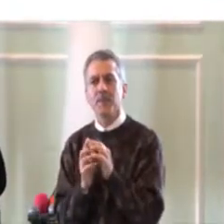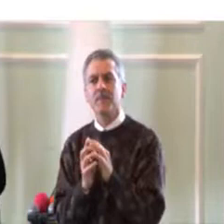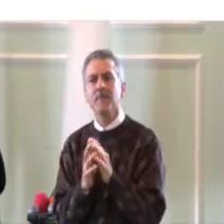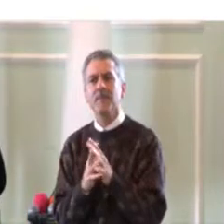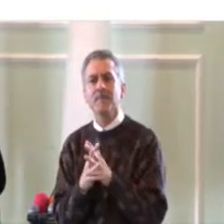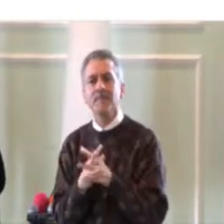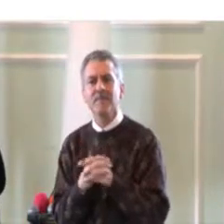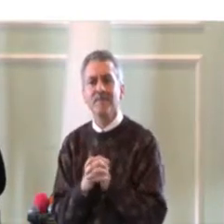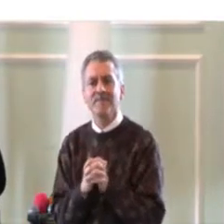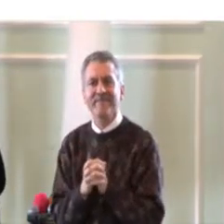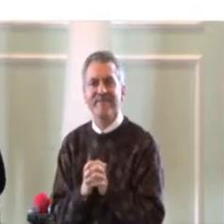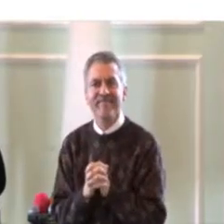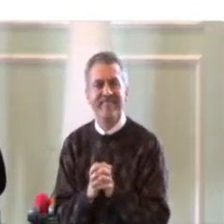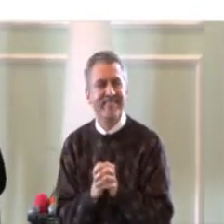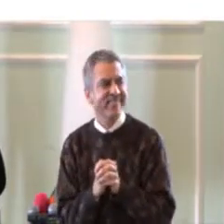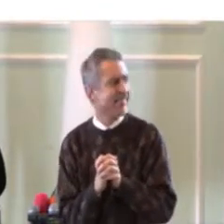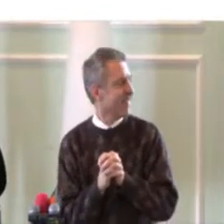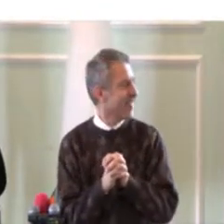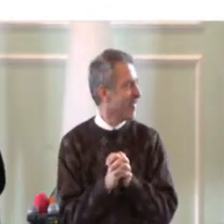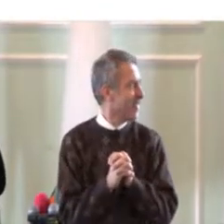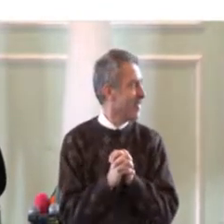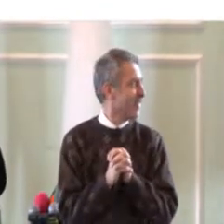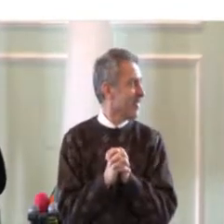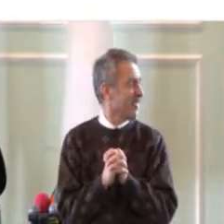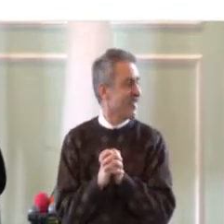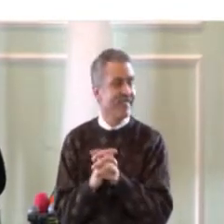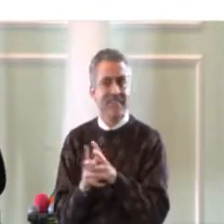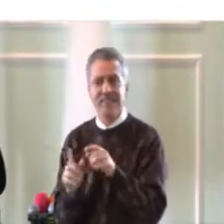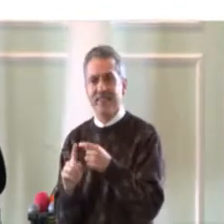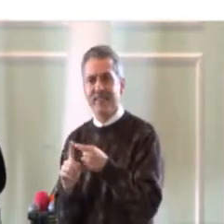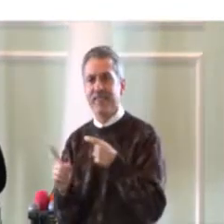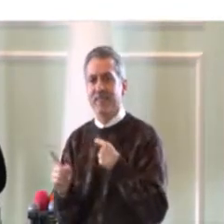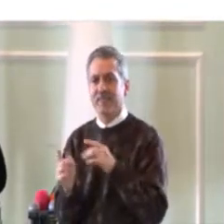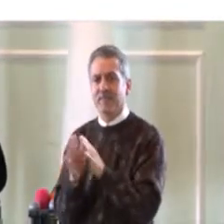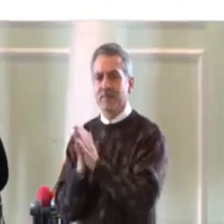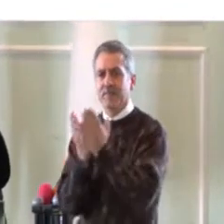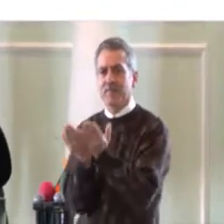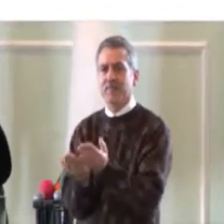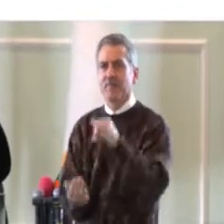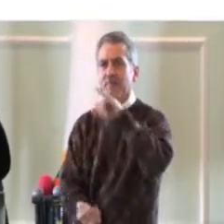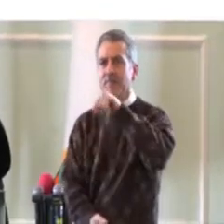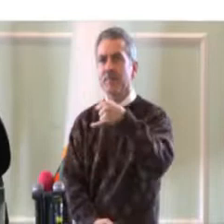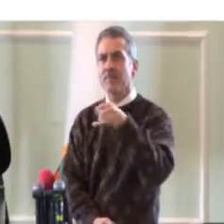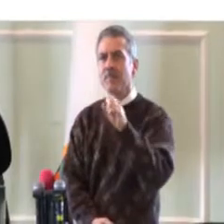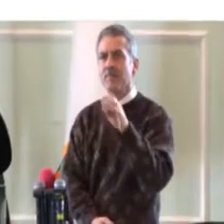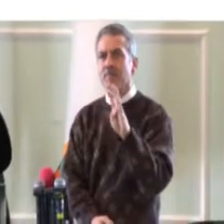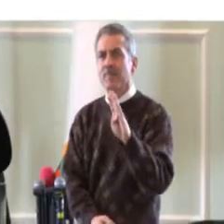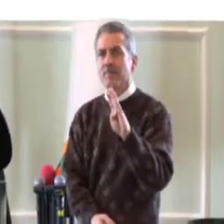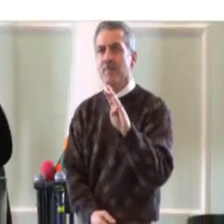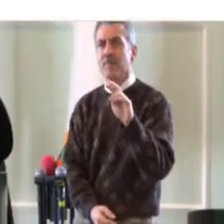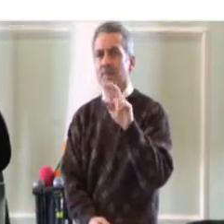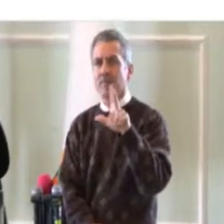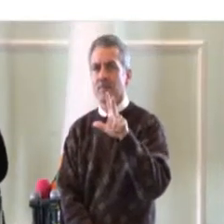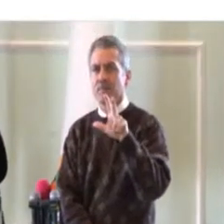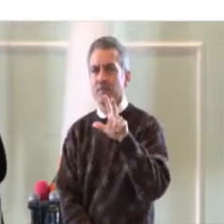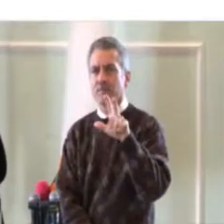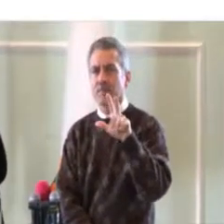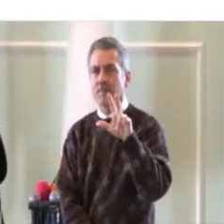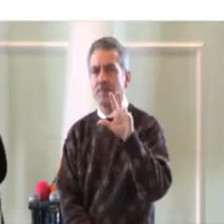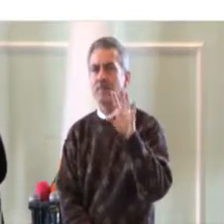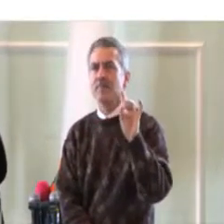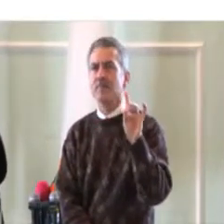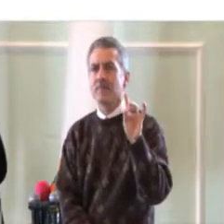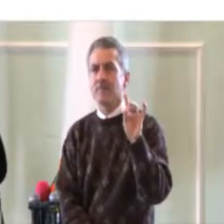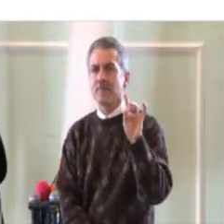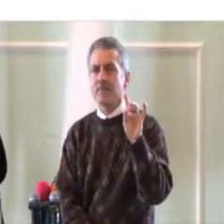Today our scripture reading is taken from the book of Job, Job chapter 38, 1 through